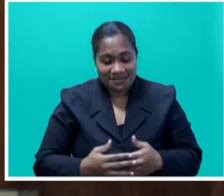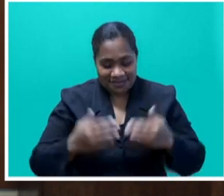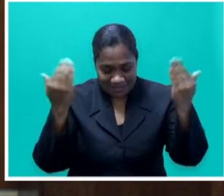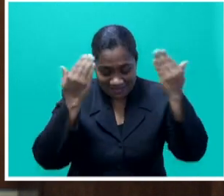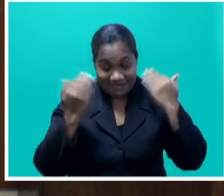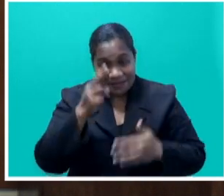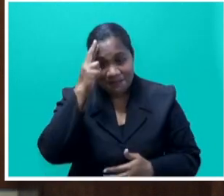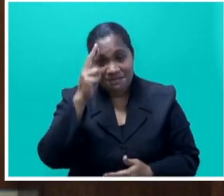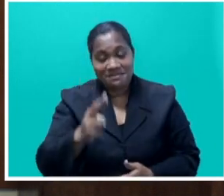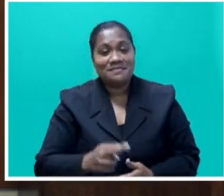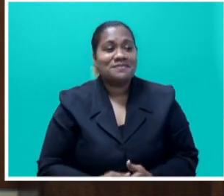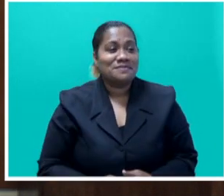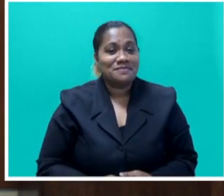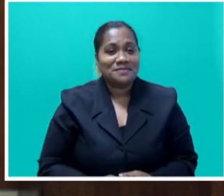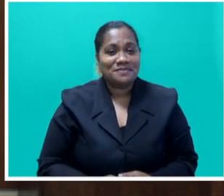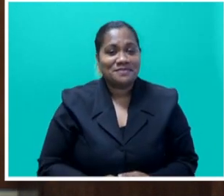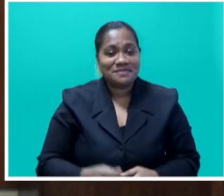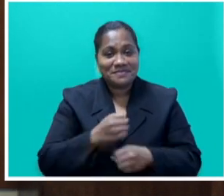3,818 members in our population that